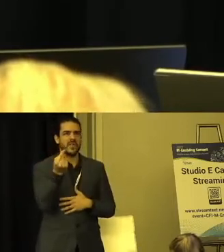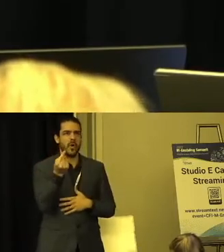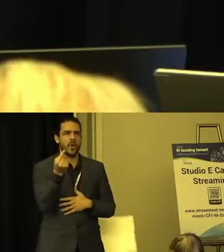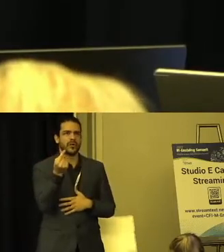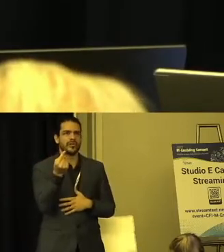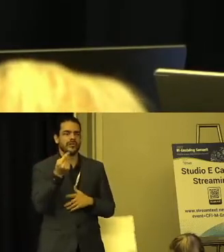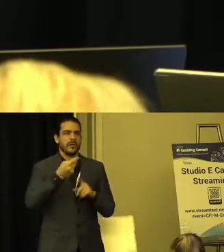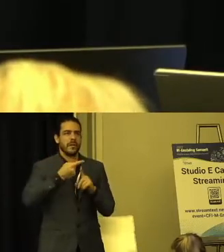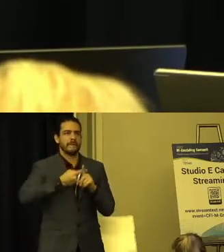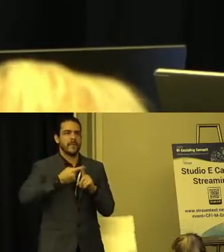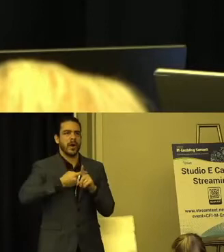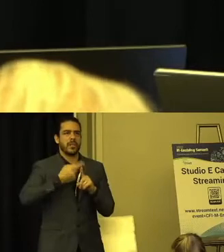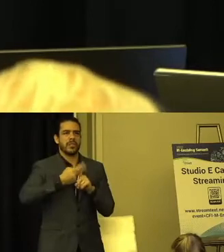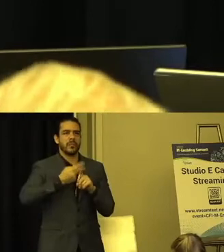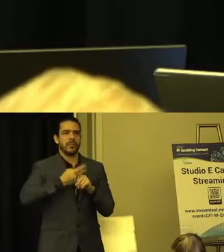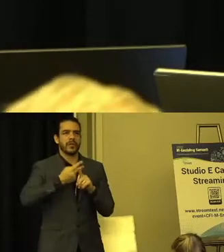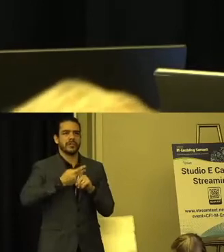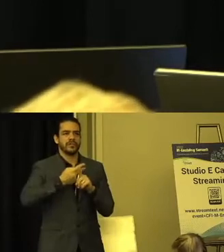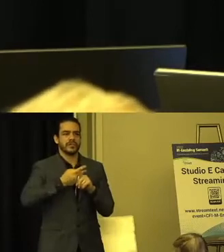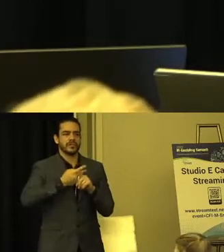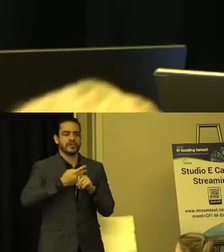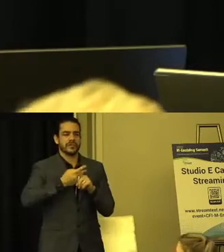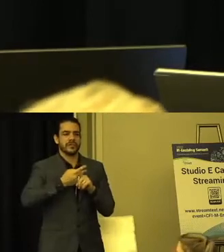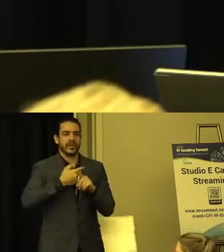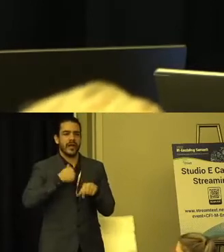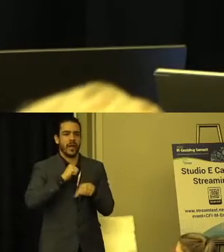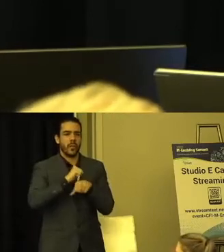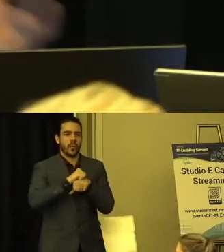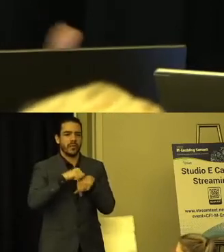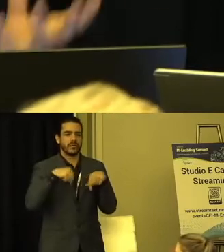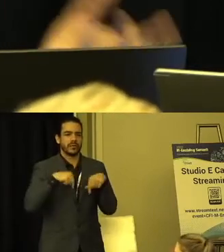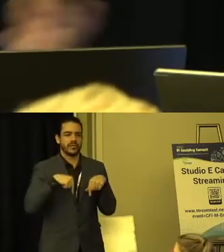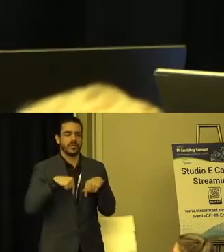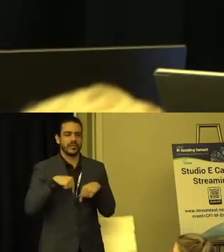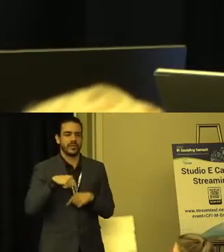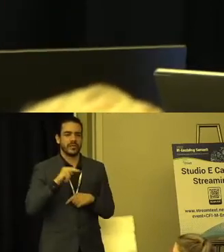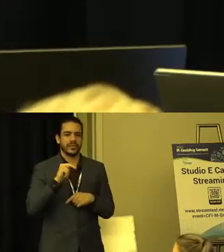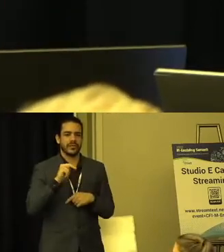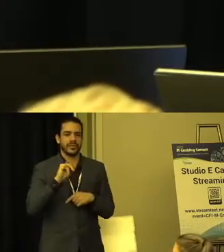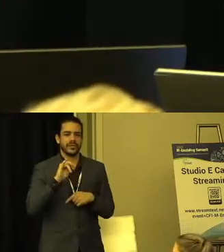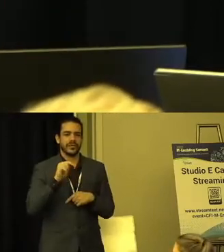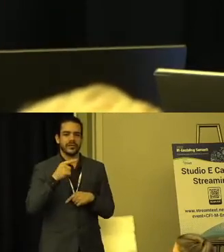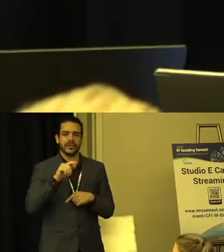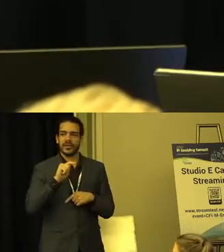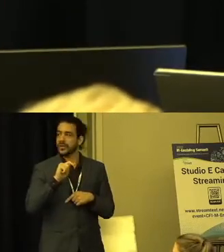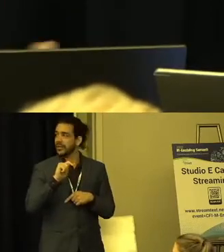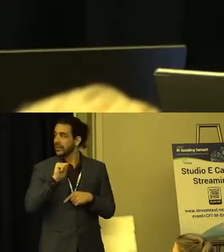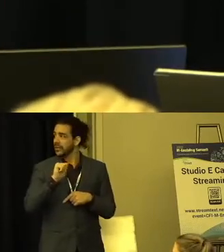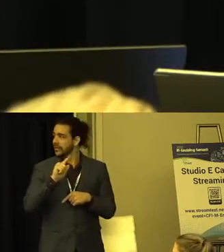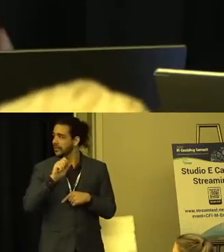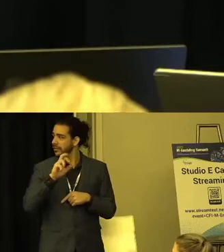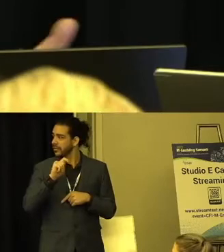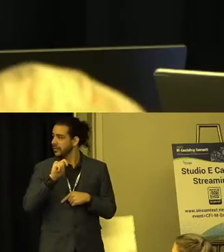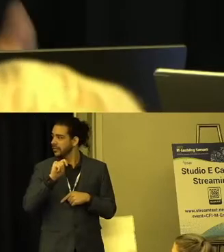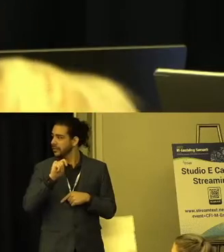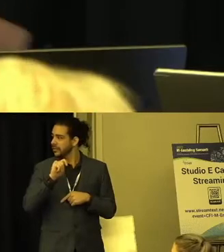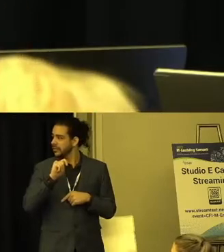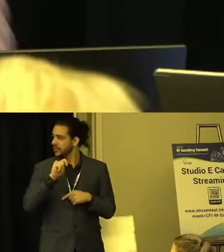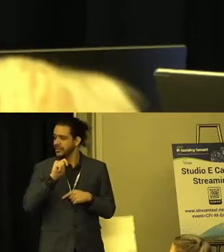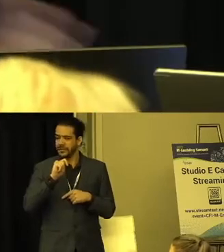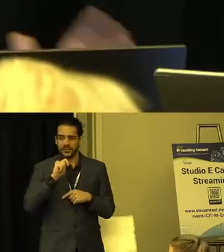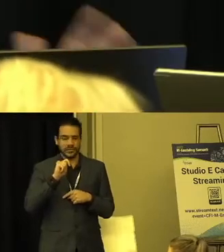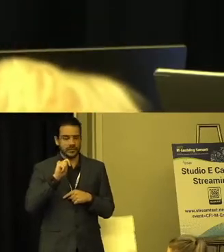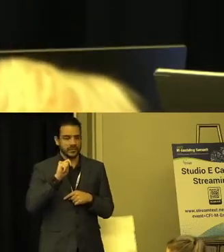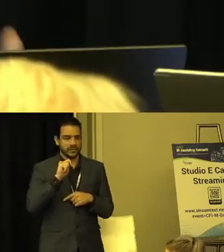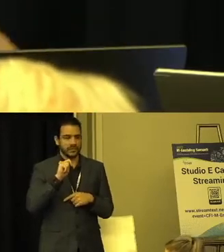or two, I had this role. NIDLR, the National Institute on Disability, Independent Living and Rehabilitation